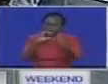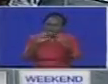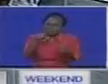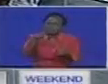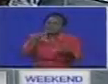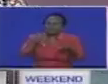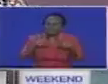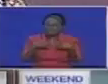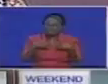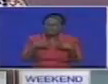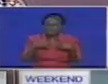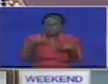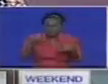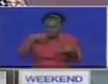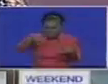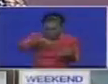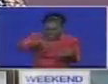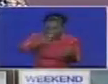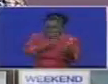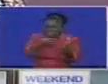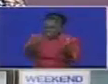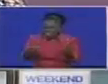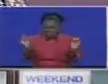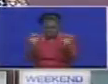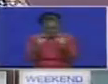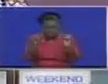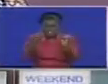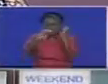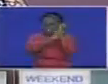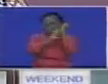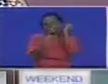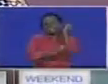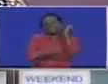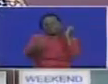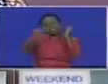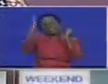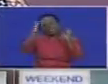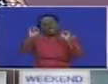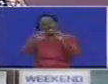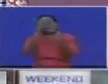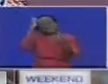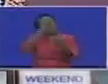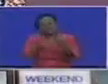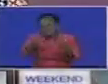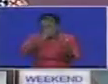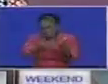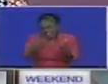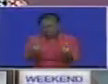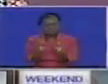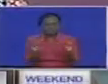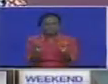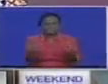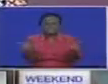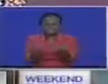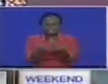take? I am not even saying we have failed. This was just some sort of temptation that we really need to know what happened. So but you don't think you failed? We cannot really say